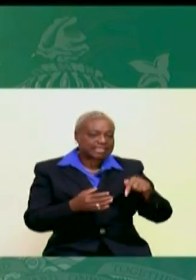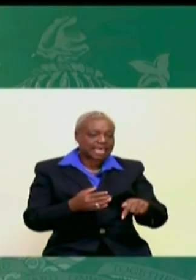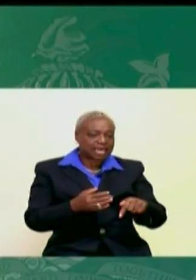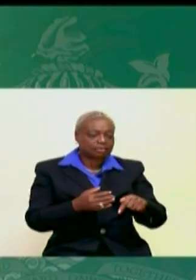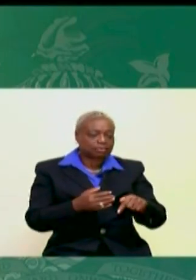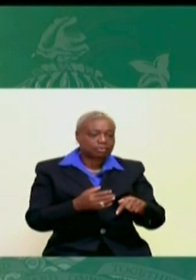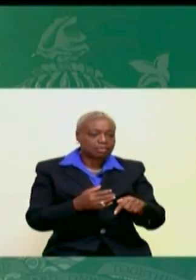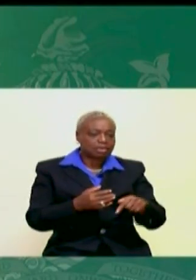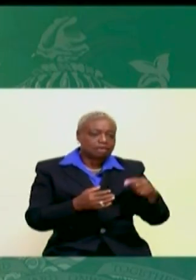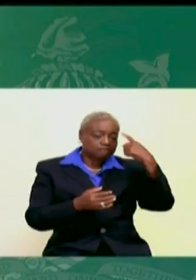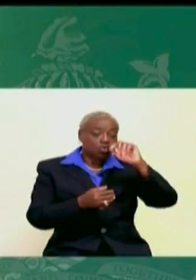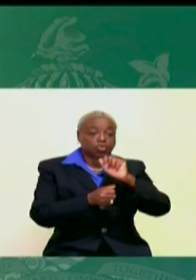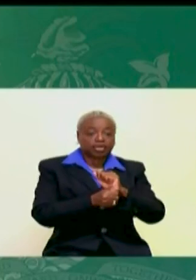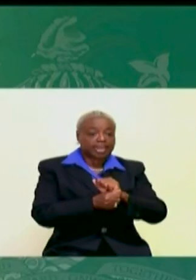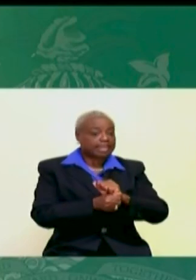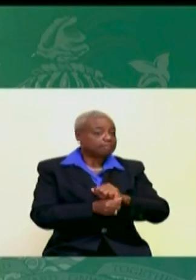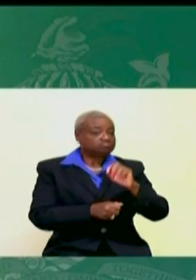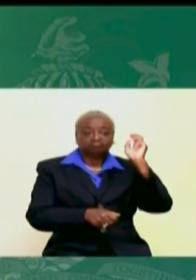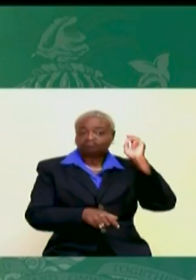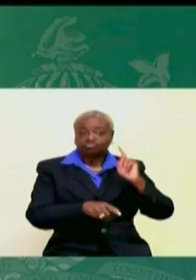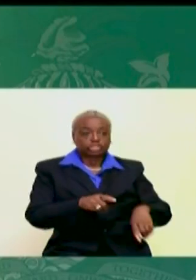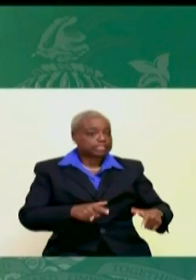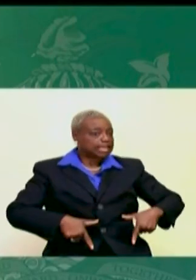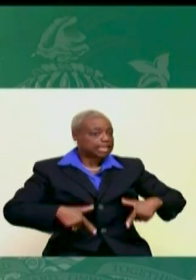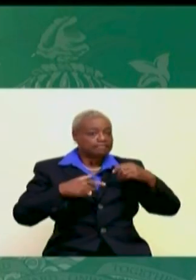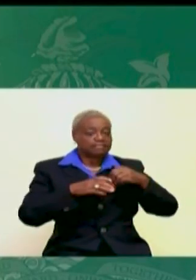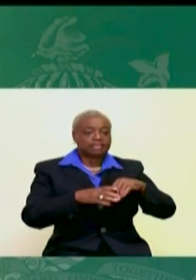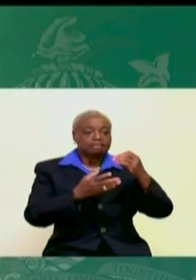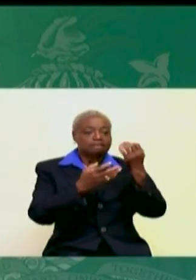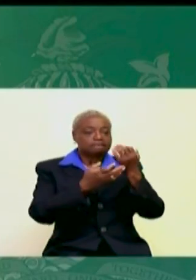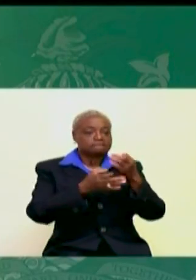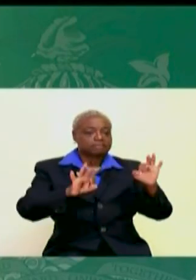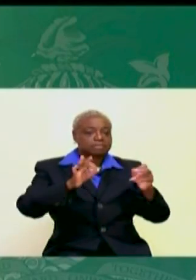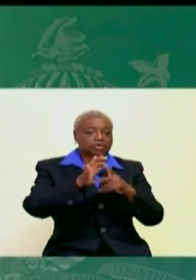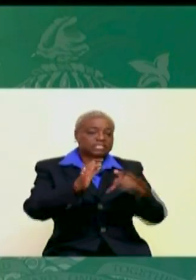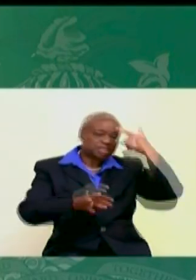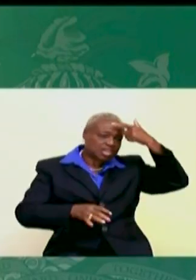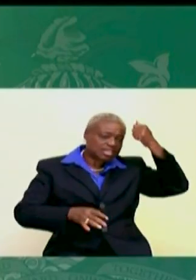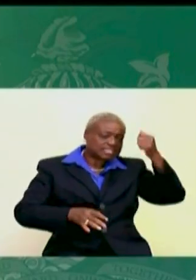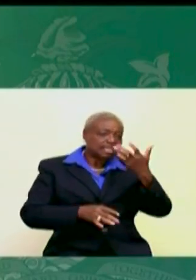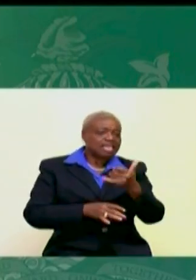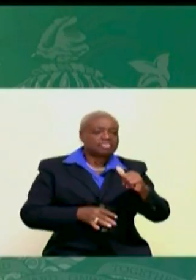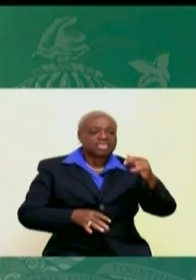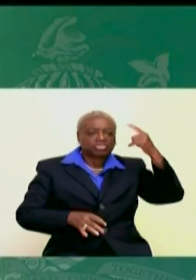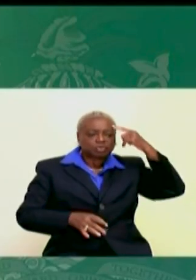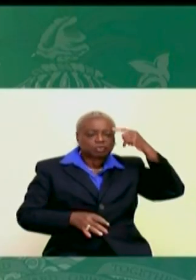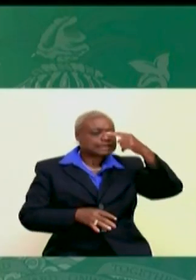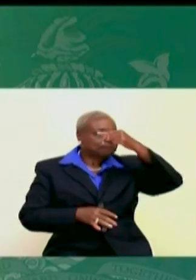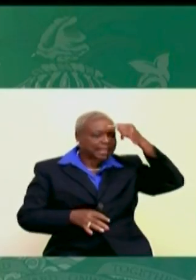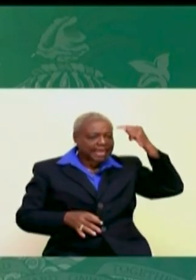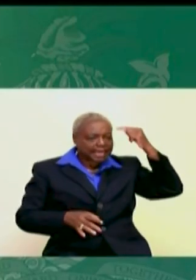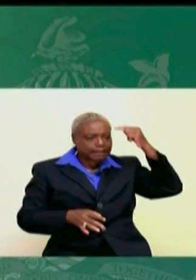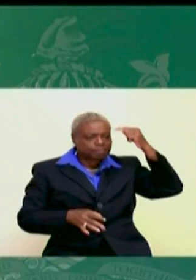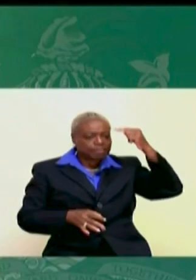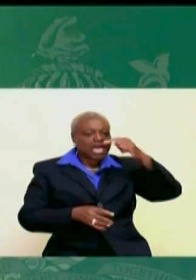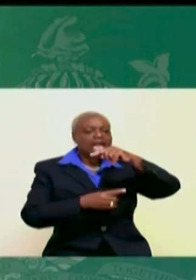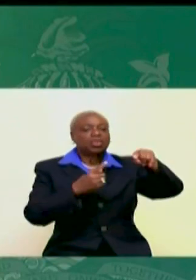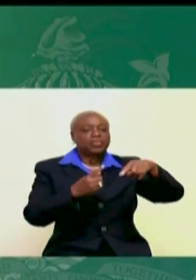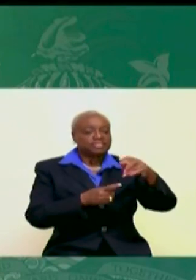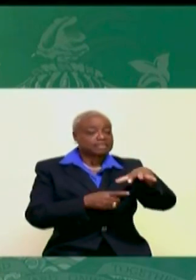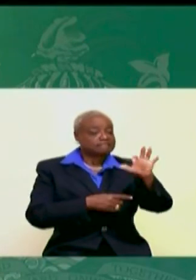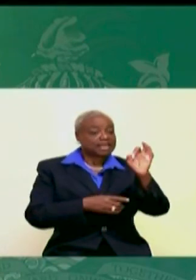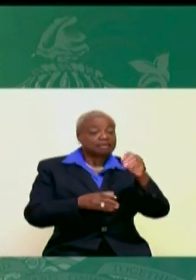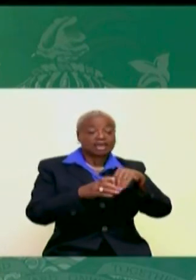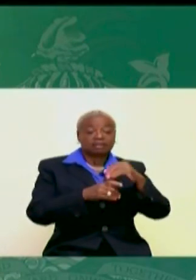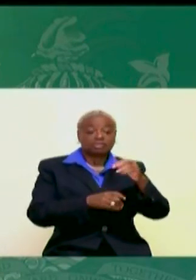in Freeport because they thought he was black. And when they found out that he was not black, they said, oh, maybe we can